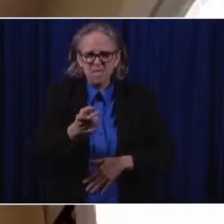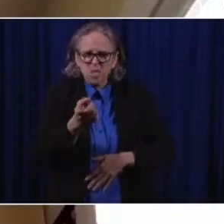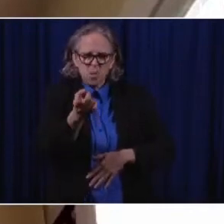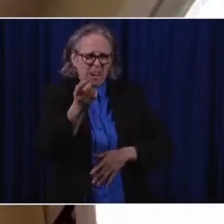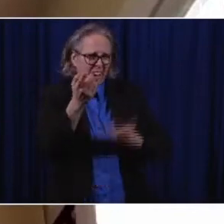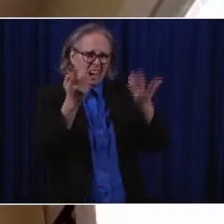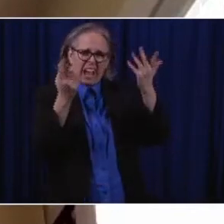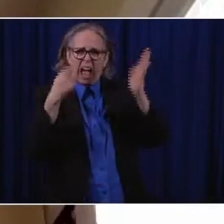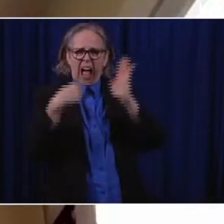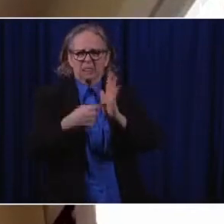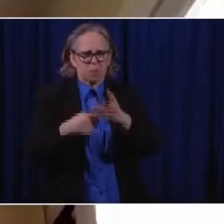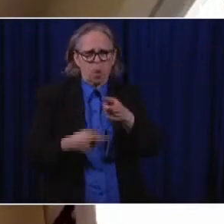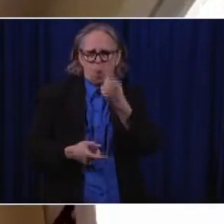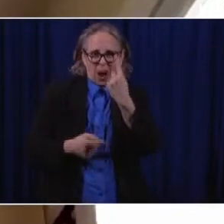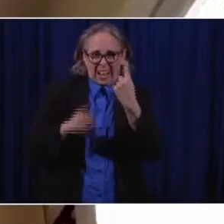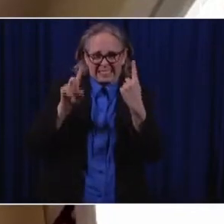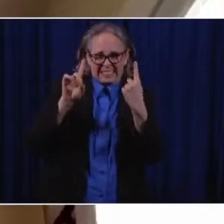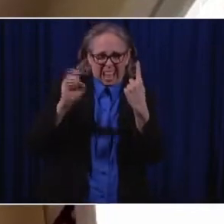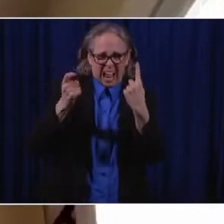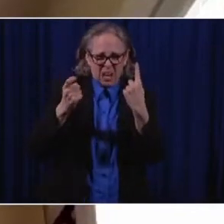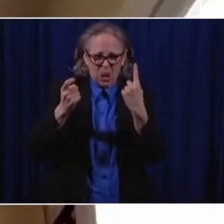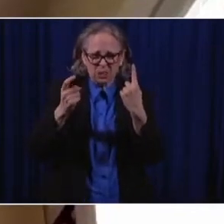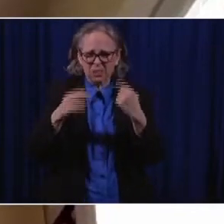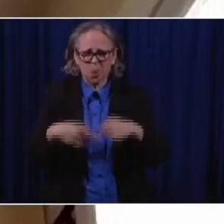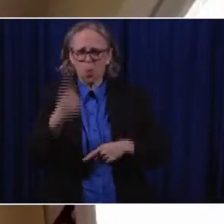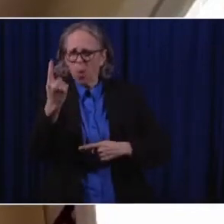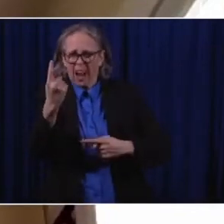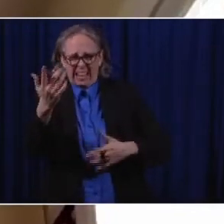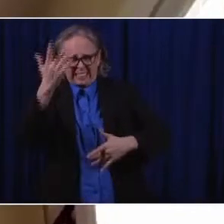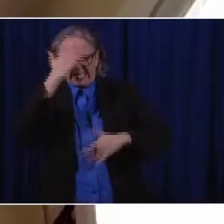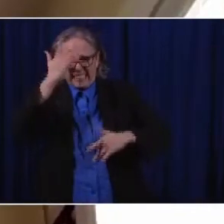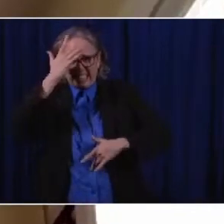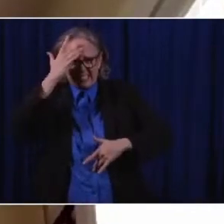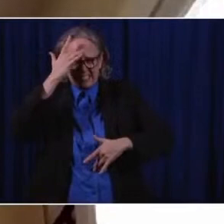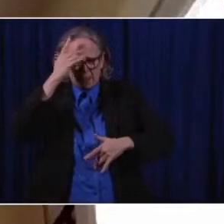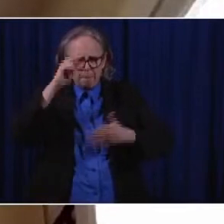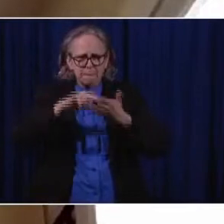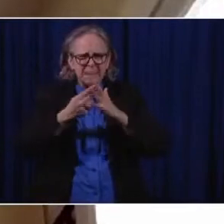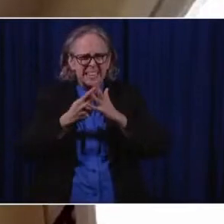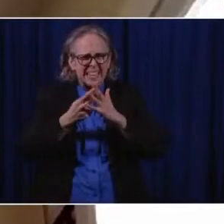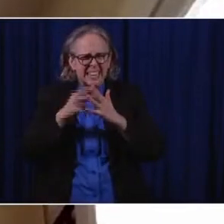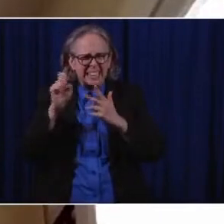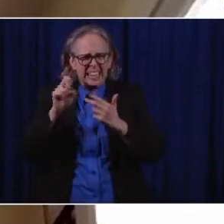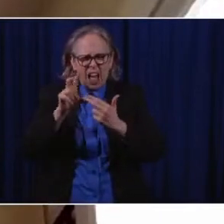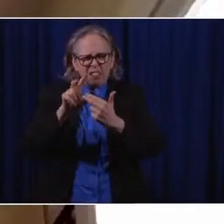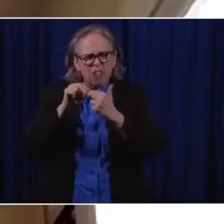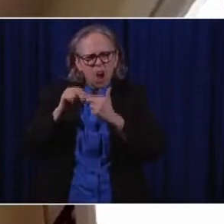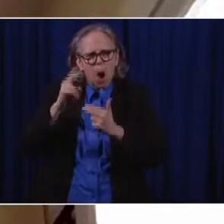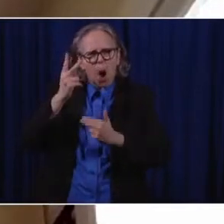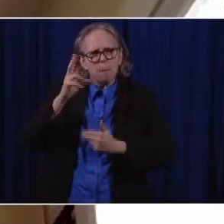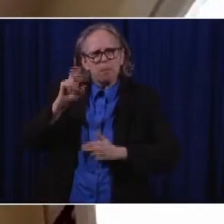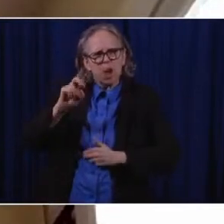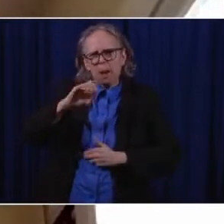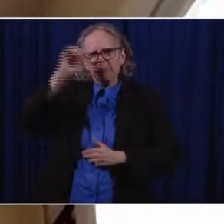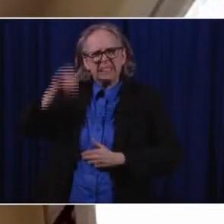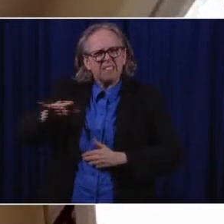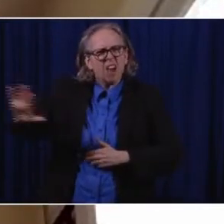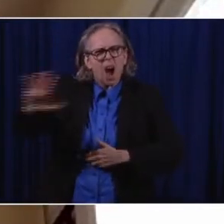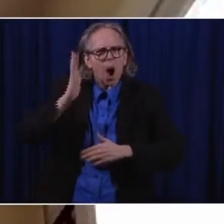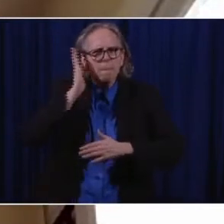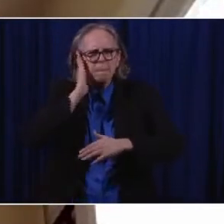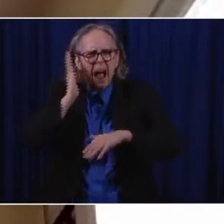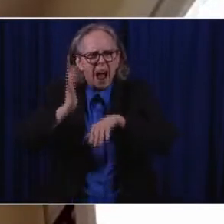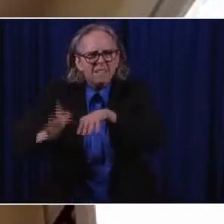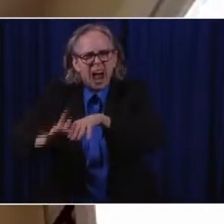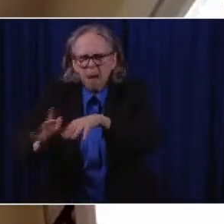20, 30% of the beds in your hospitals, you're extremely busy because, that's